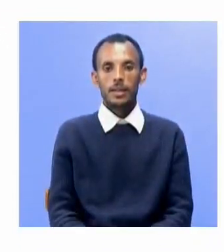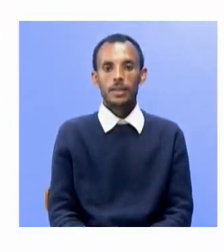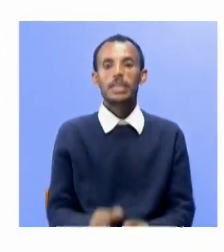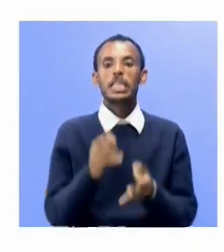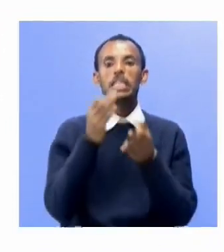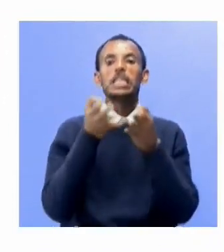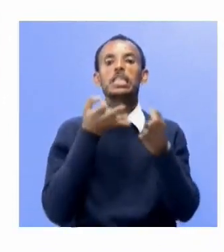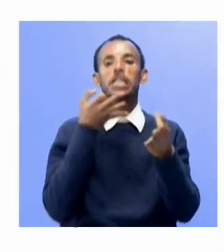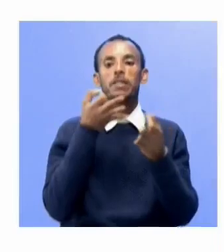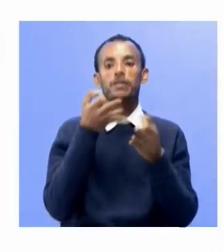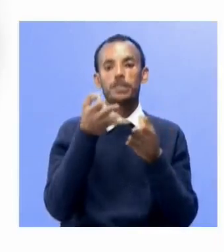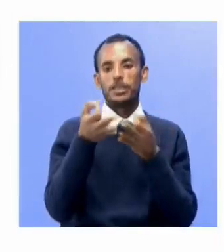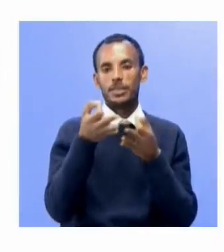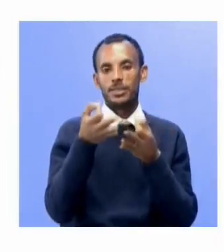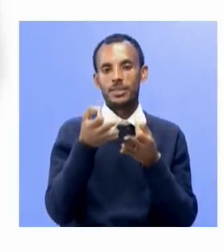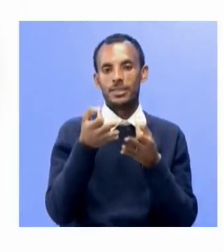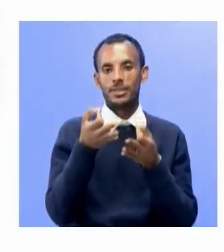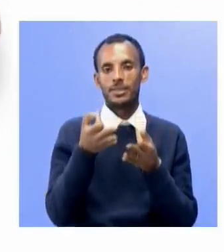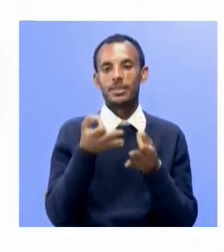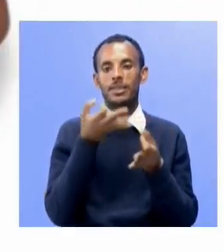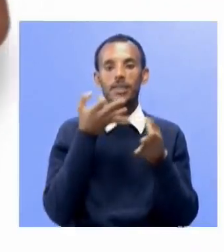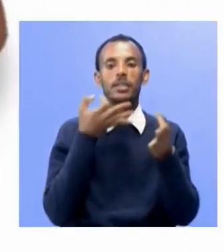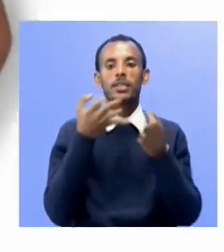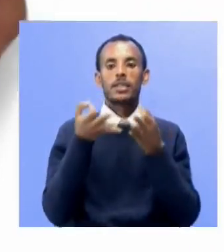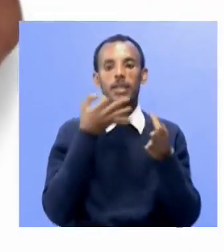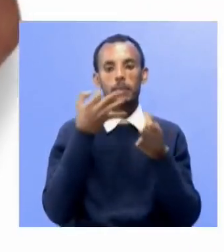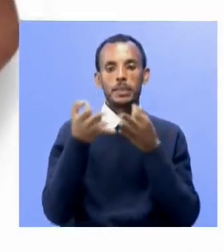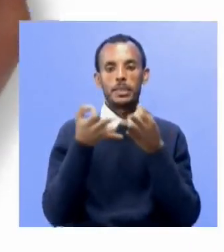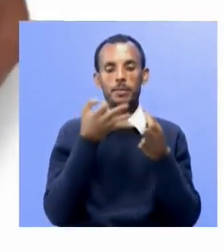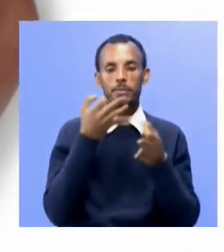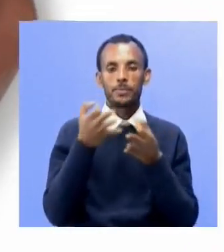description of things and so on. Description